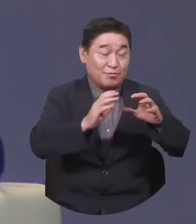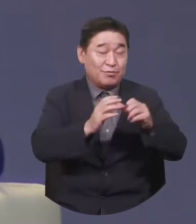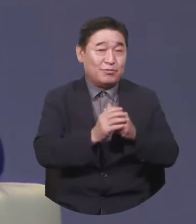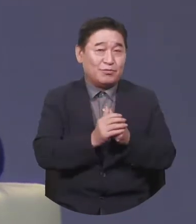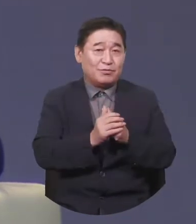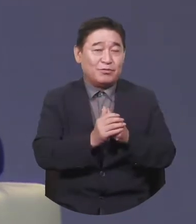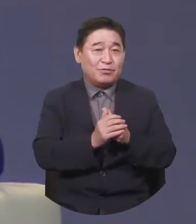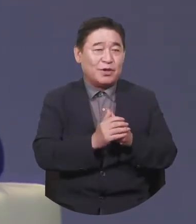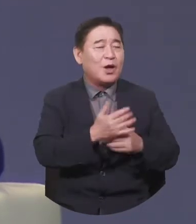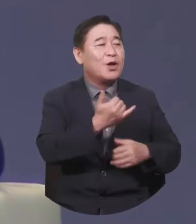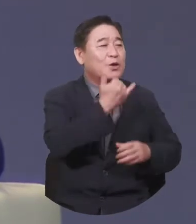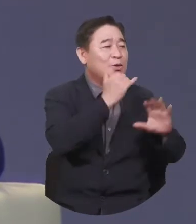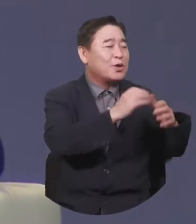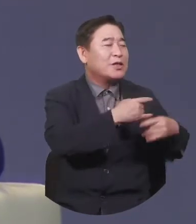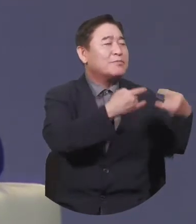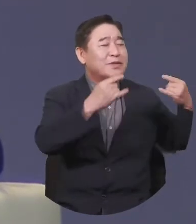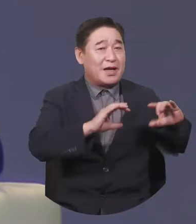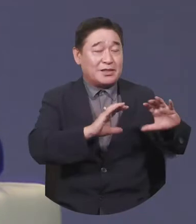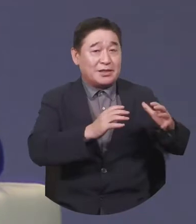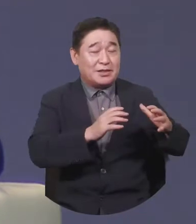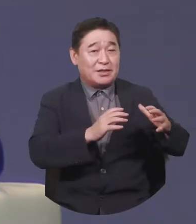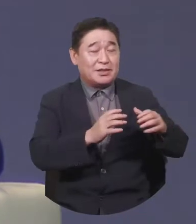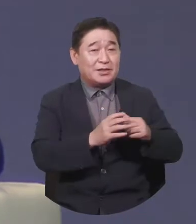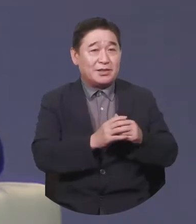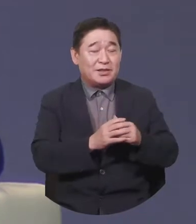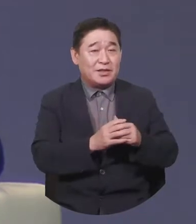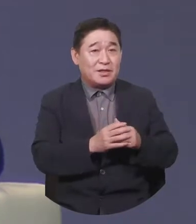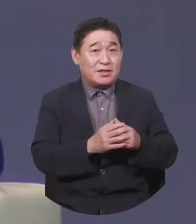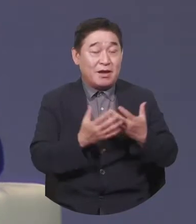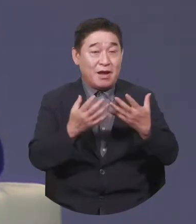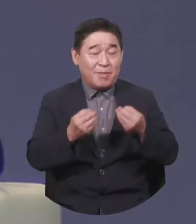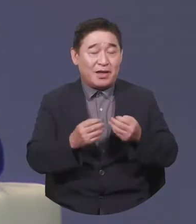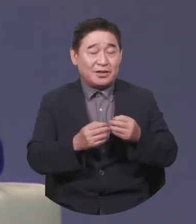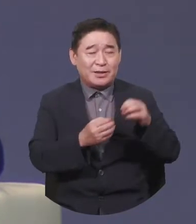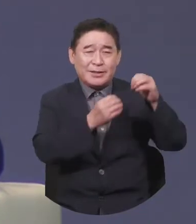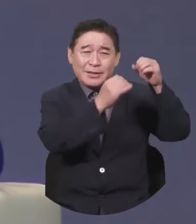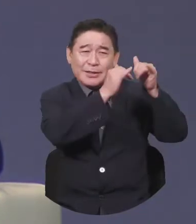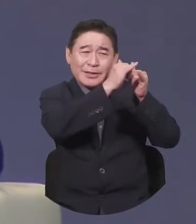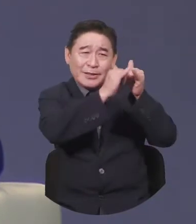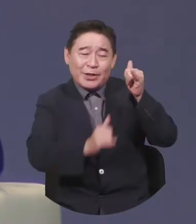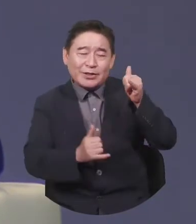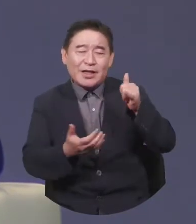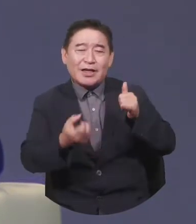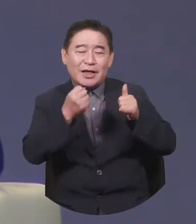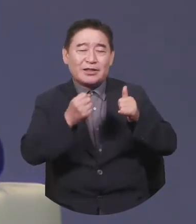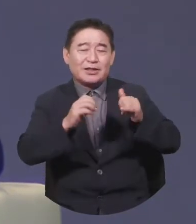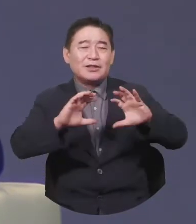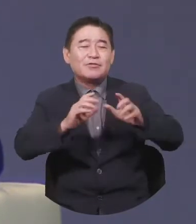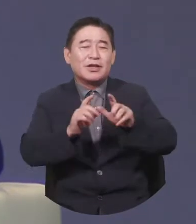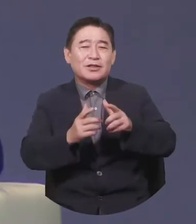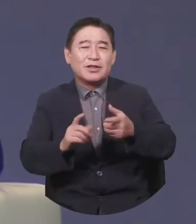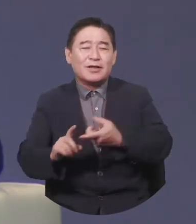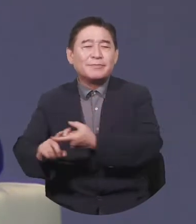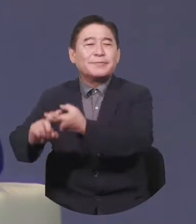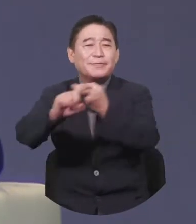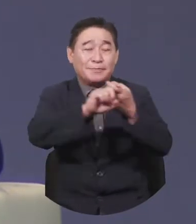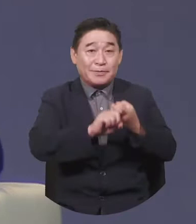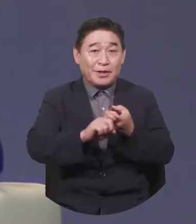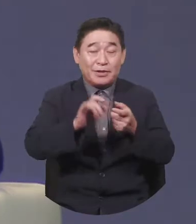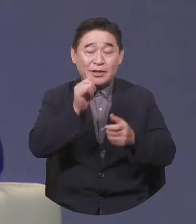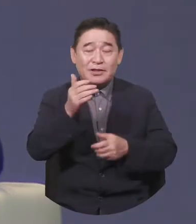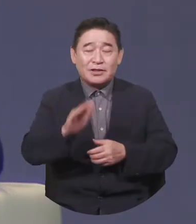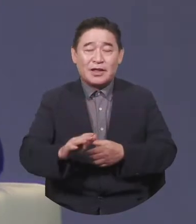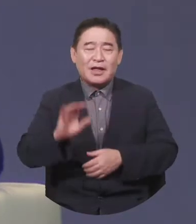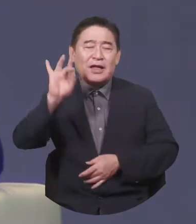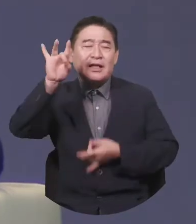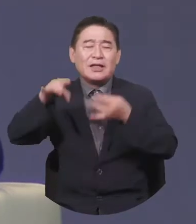Germany, France, and many other countries, because we think that we should keep this momentum and relation with